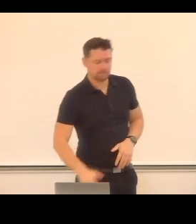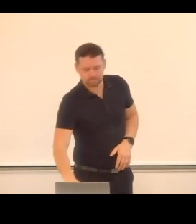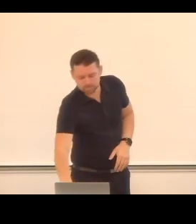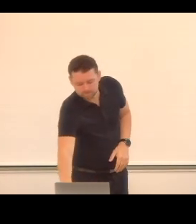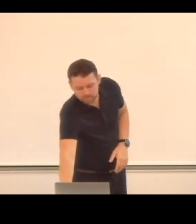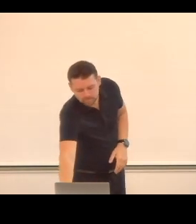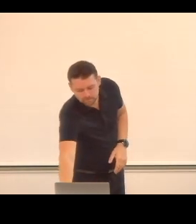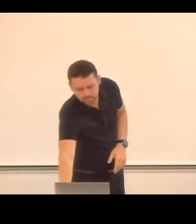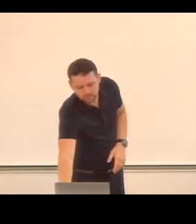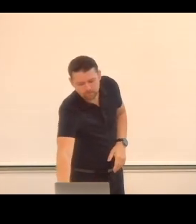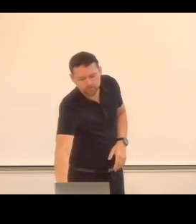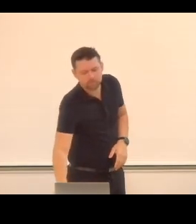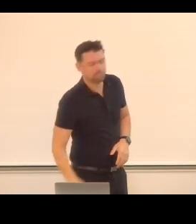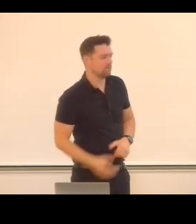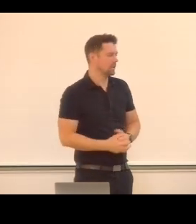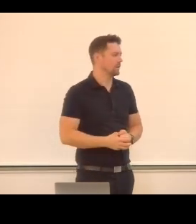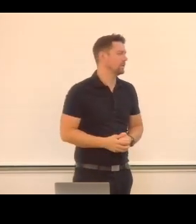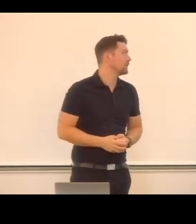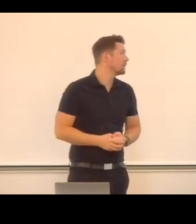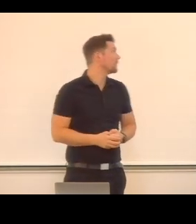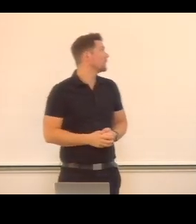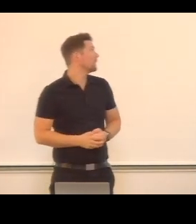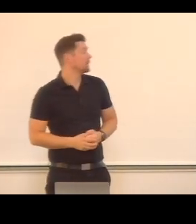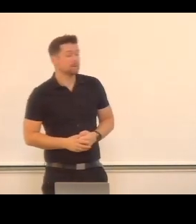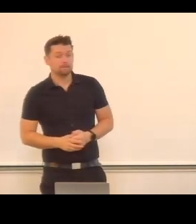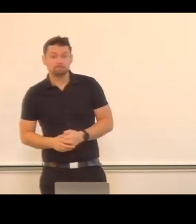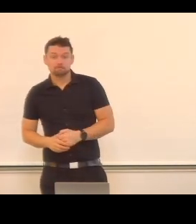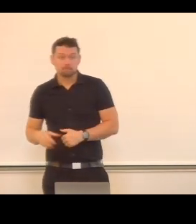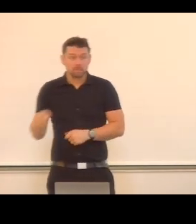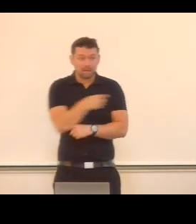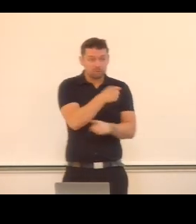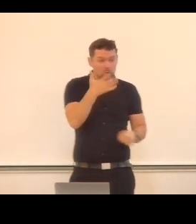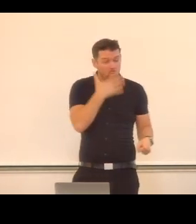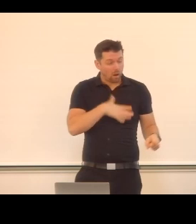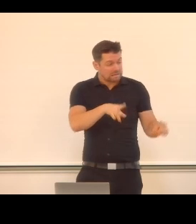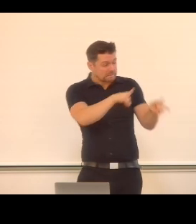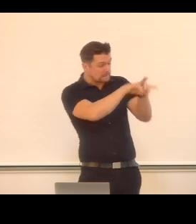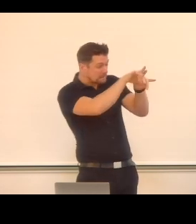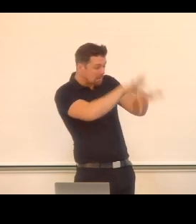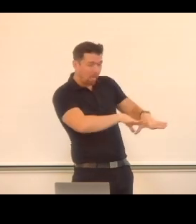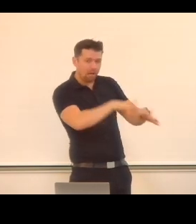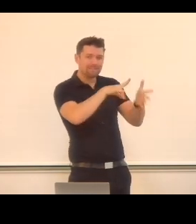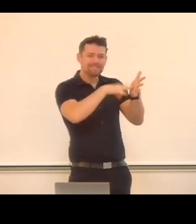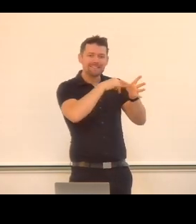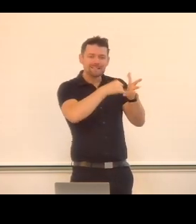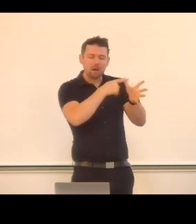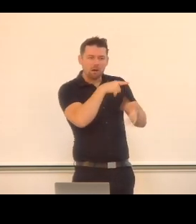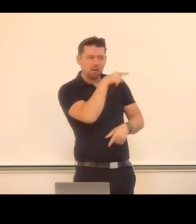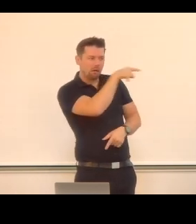So yeah, if you're looking to get as close to a NASA-style mission, the